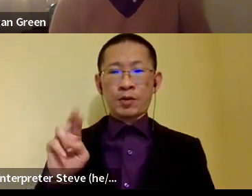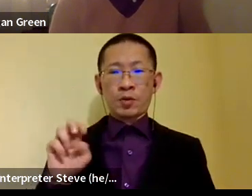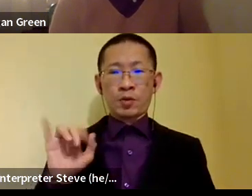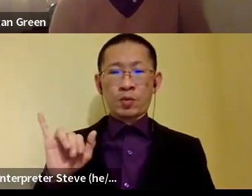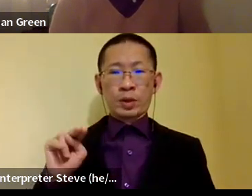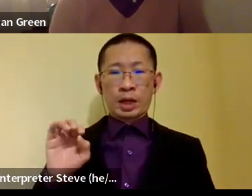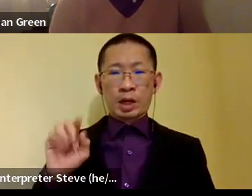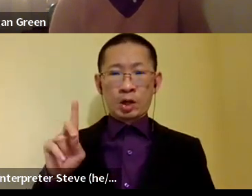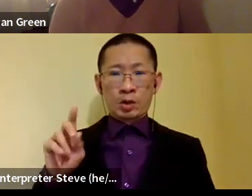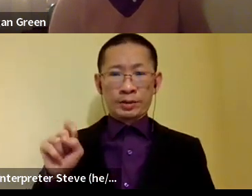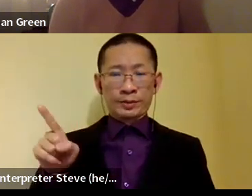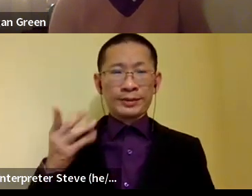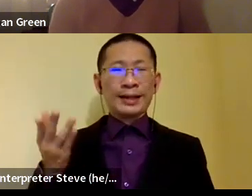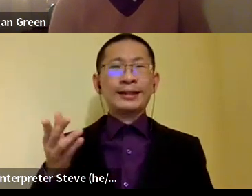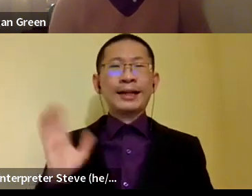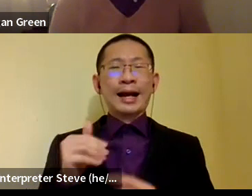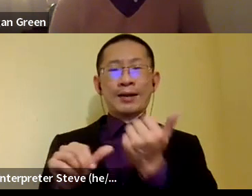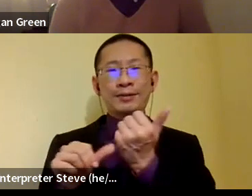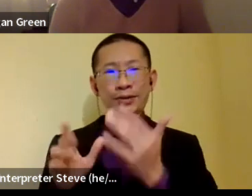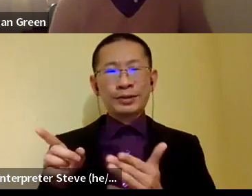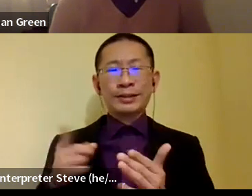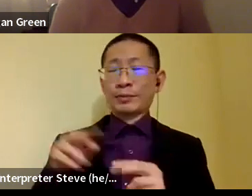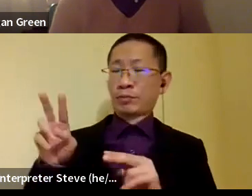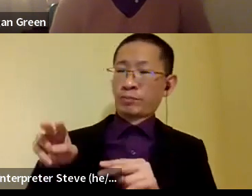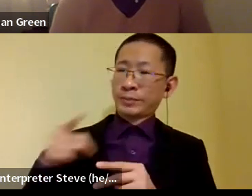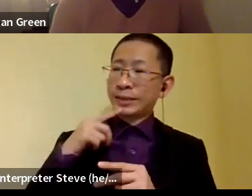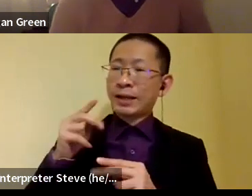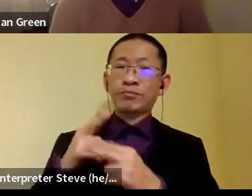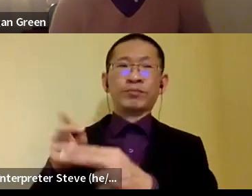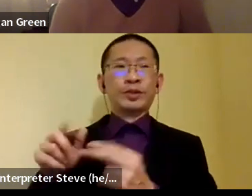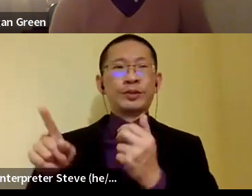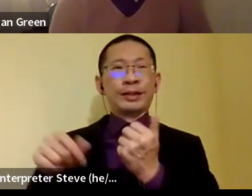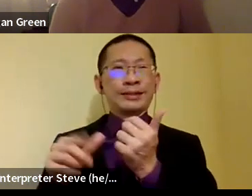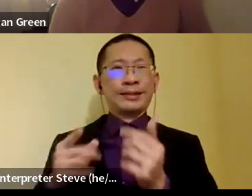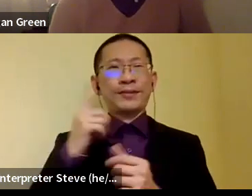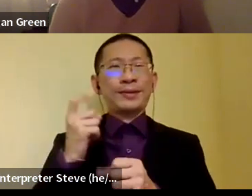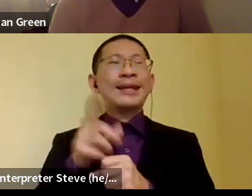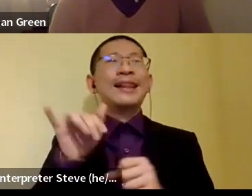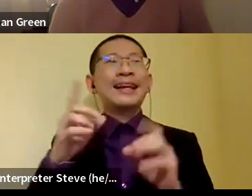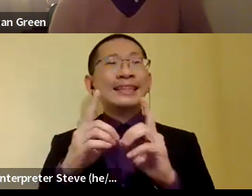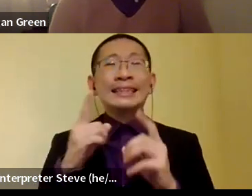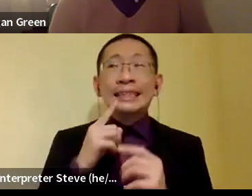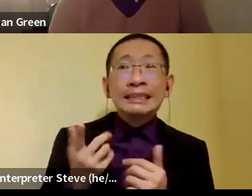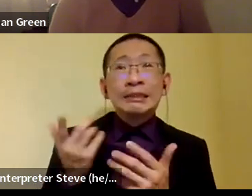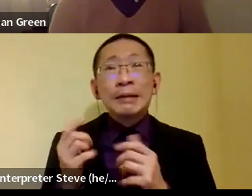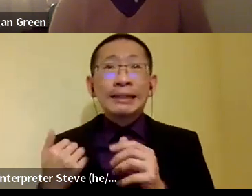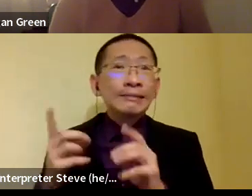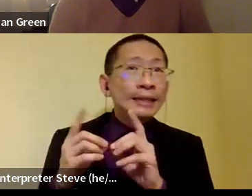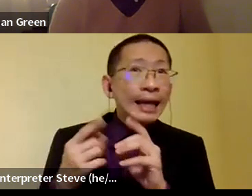associate. We didn't know. We were like, you're an associate. So for a year. And then we were like, it was like dating. We're like, do you want to like date